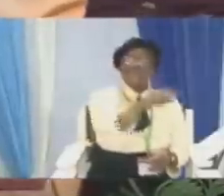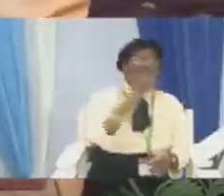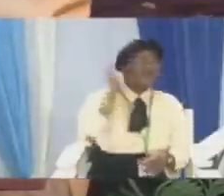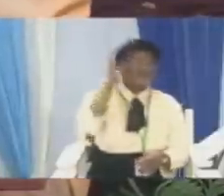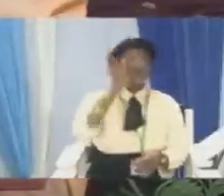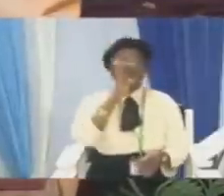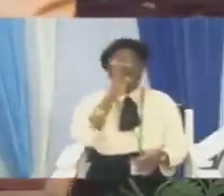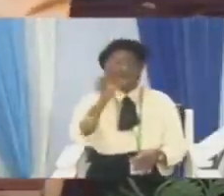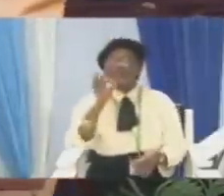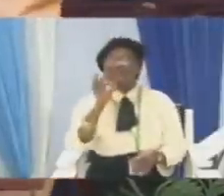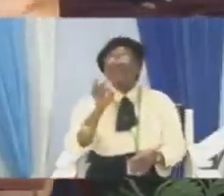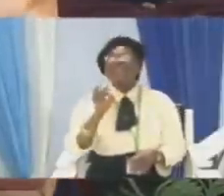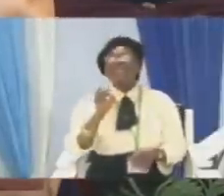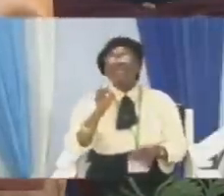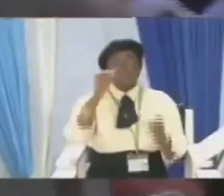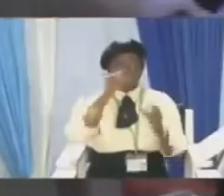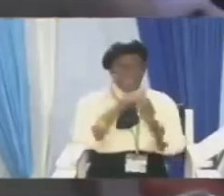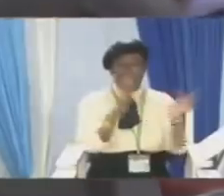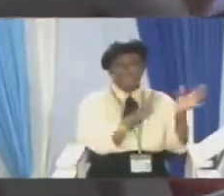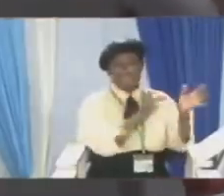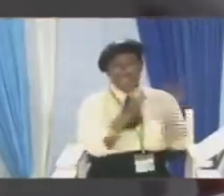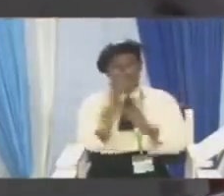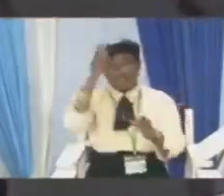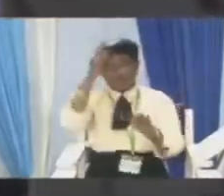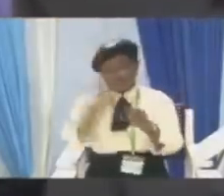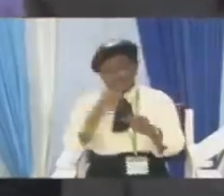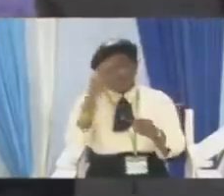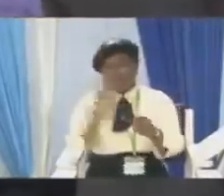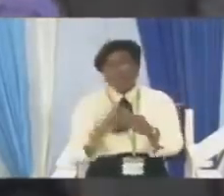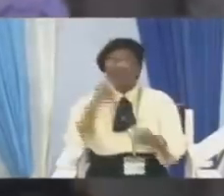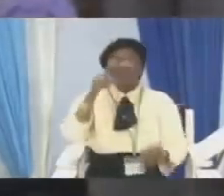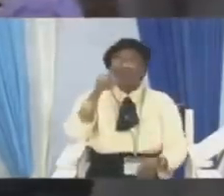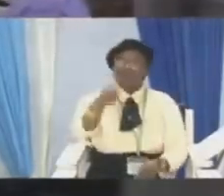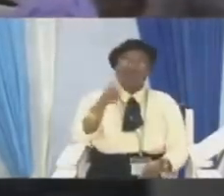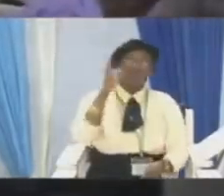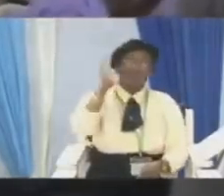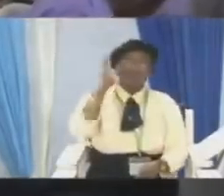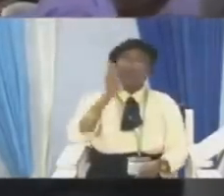in the name of Jesus Christ, you shall be fruitful.